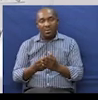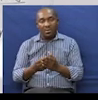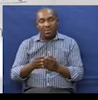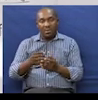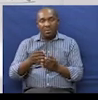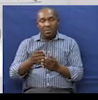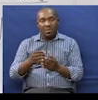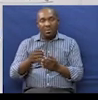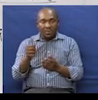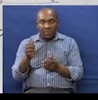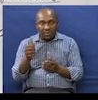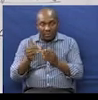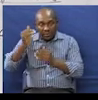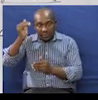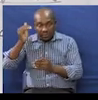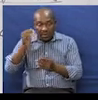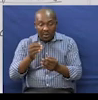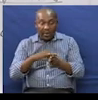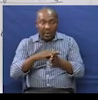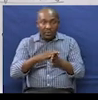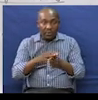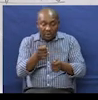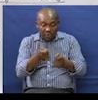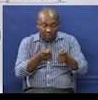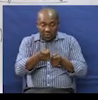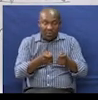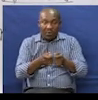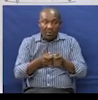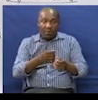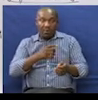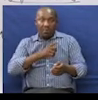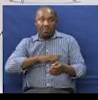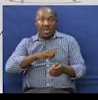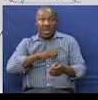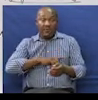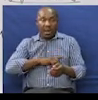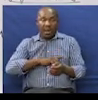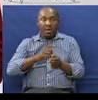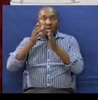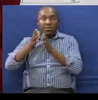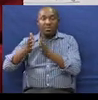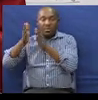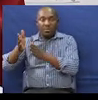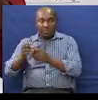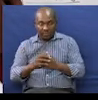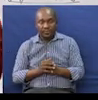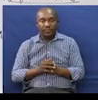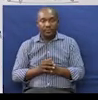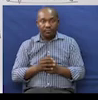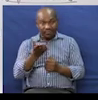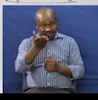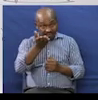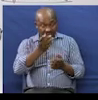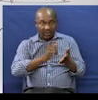behaviors of people and the way of doing things. Dear students, I think we are now